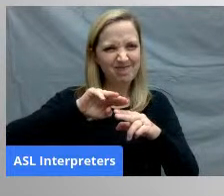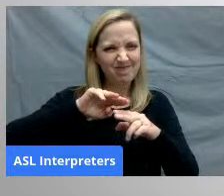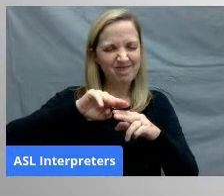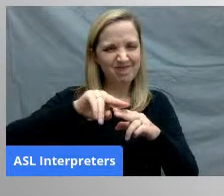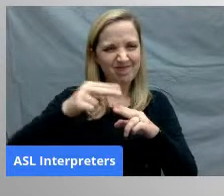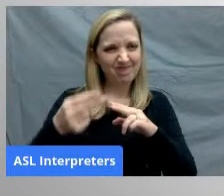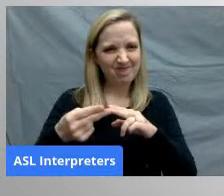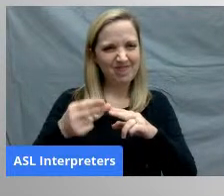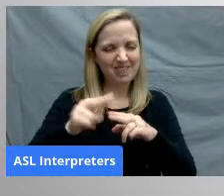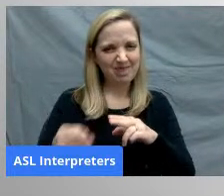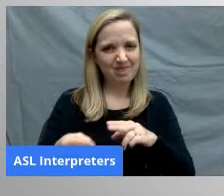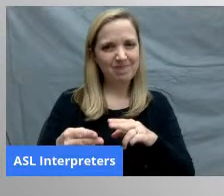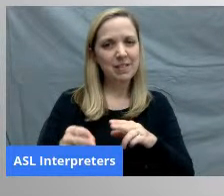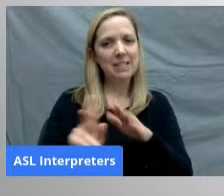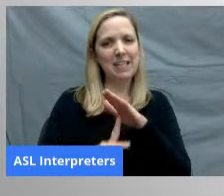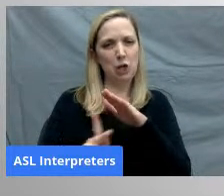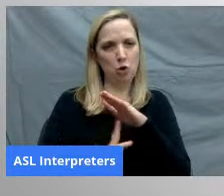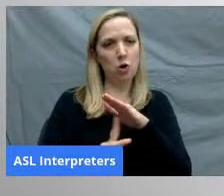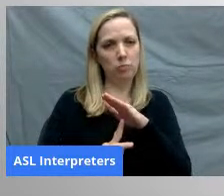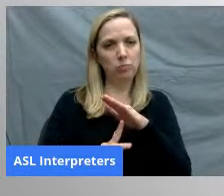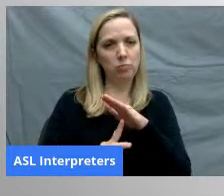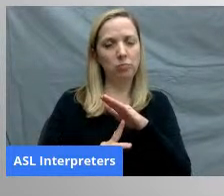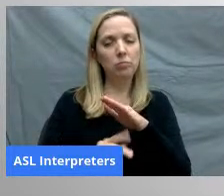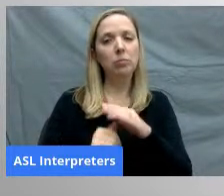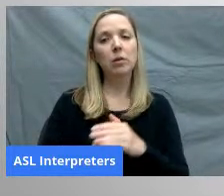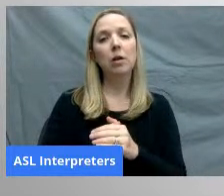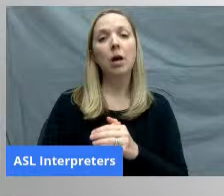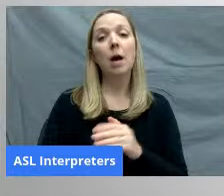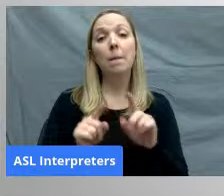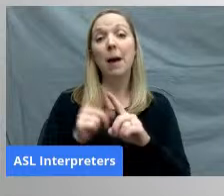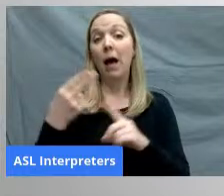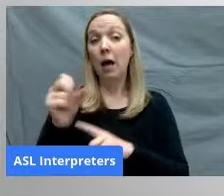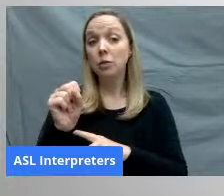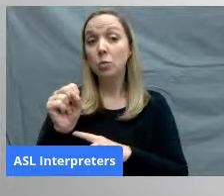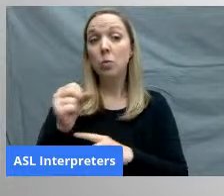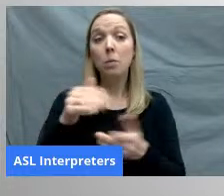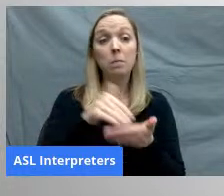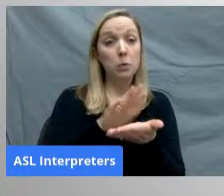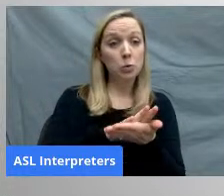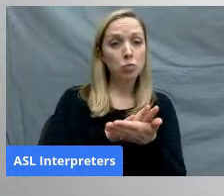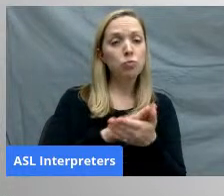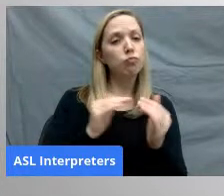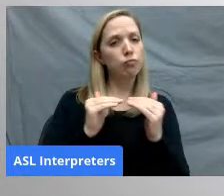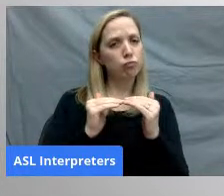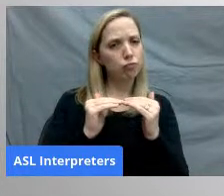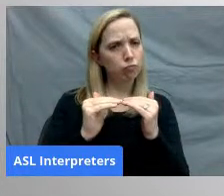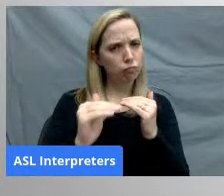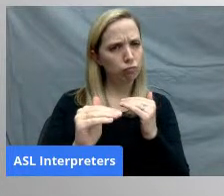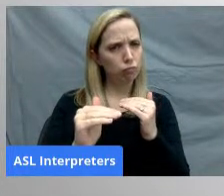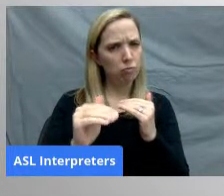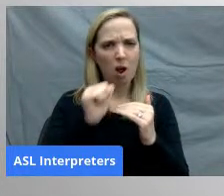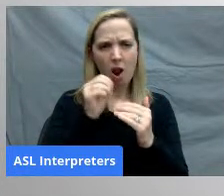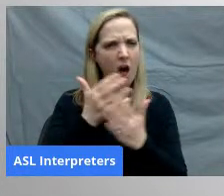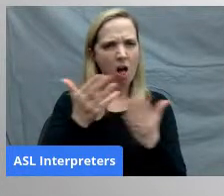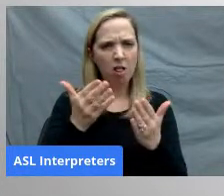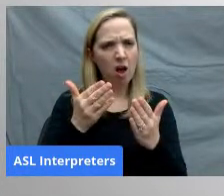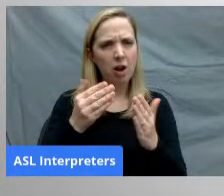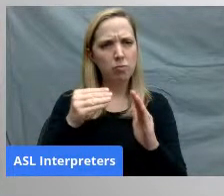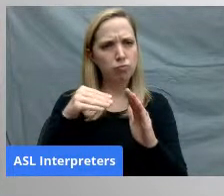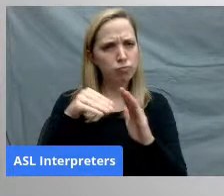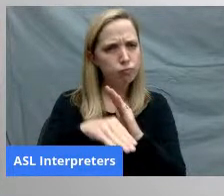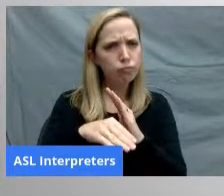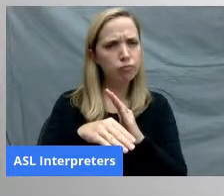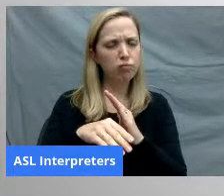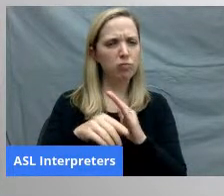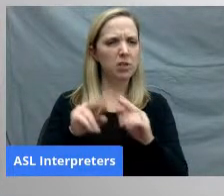and at the high school and middle school level, it stayed pretty consistent, pretty steady. But that decrease definitely does